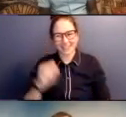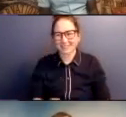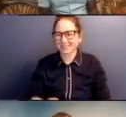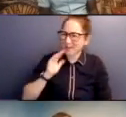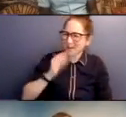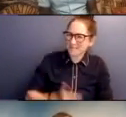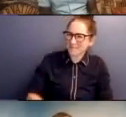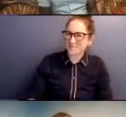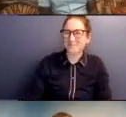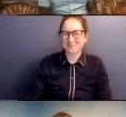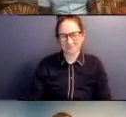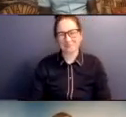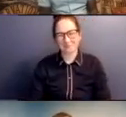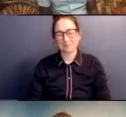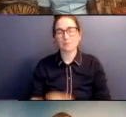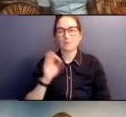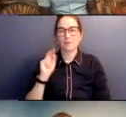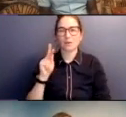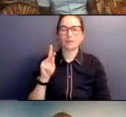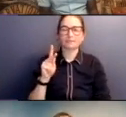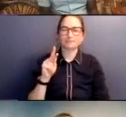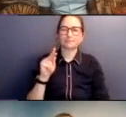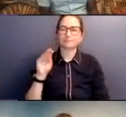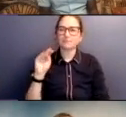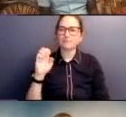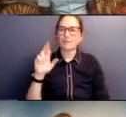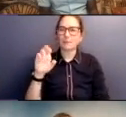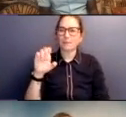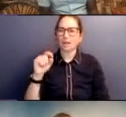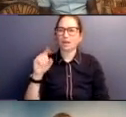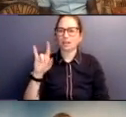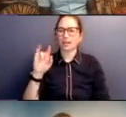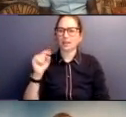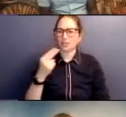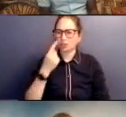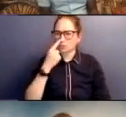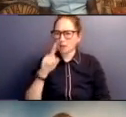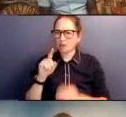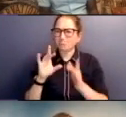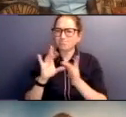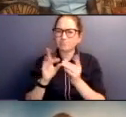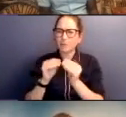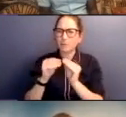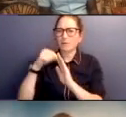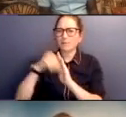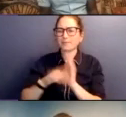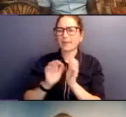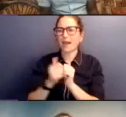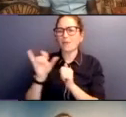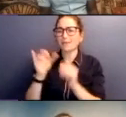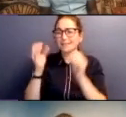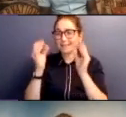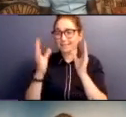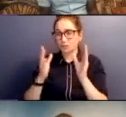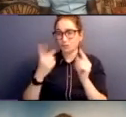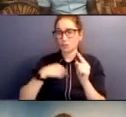All right. So Meredith, can you help us understand how, as teachers, we go